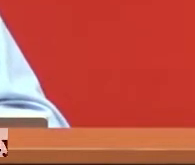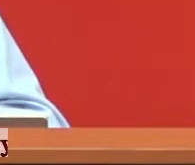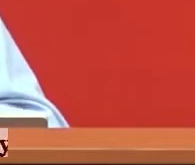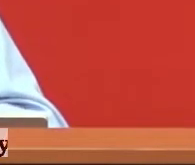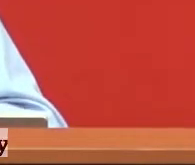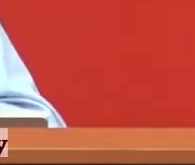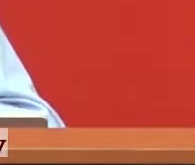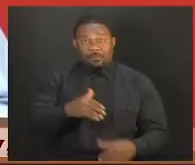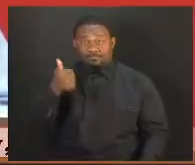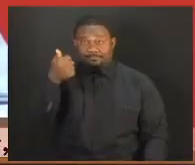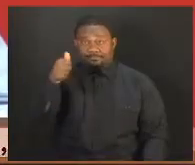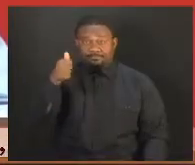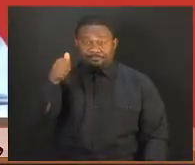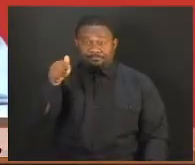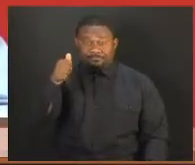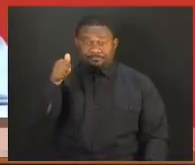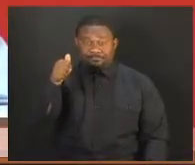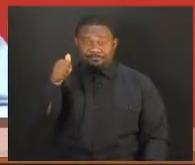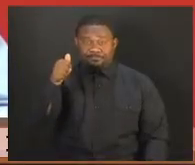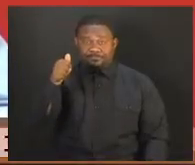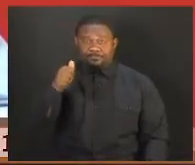Page 10.